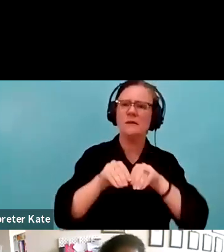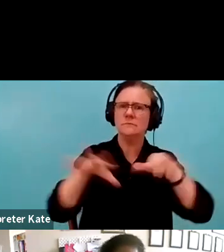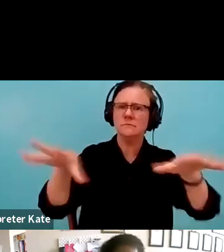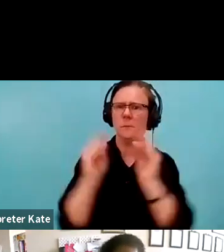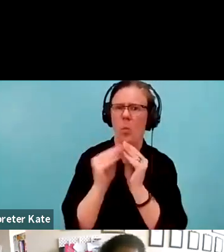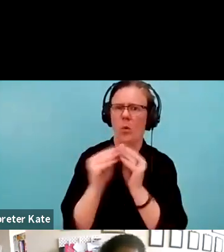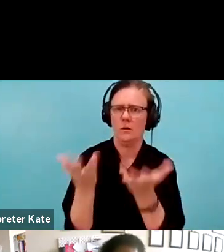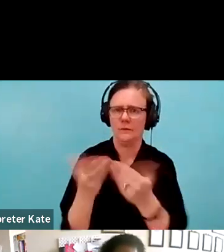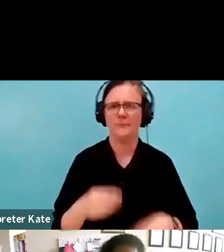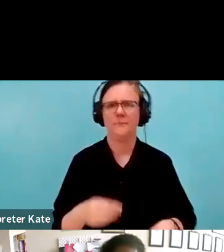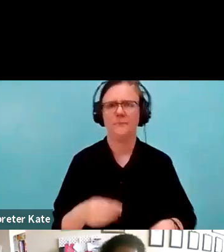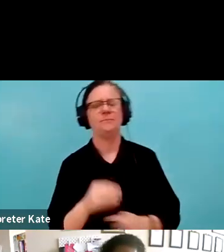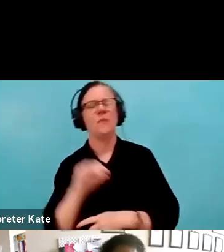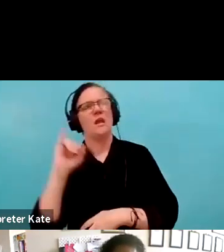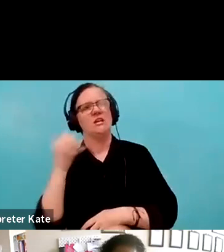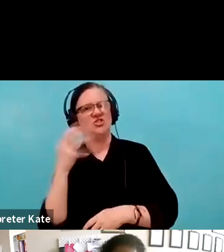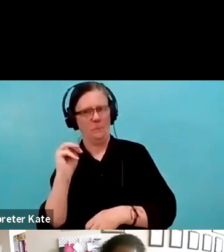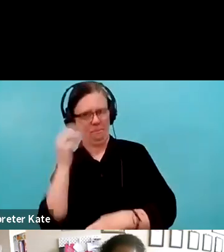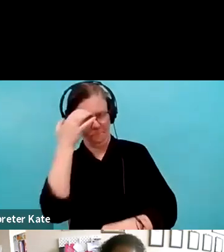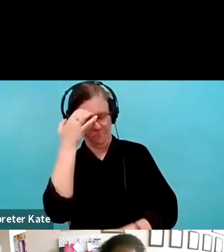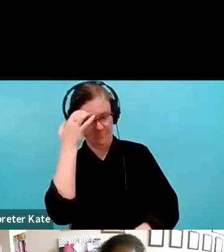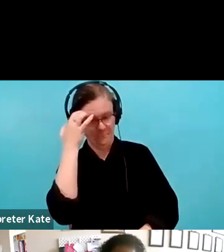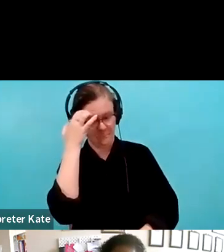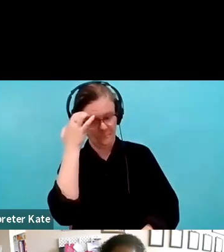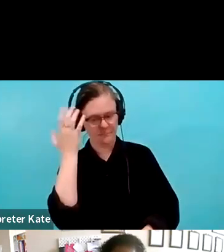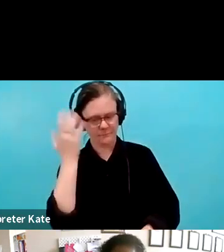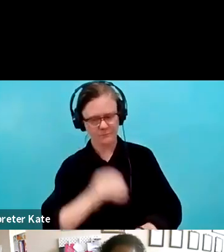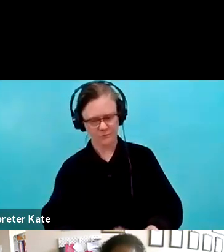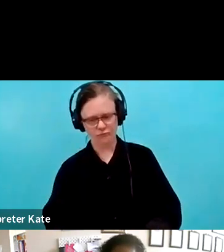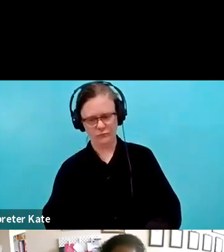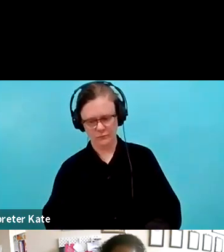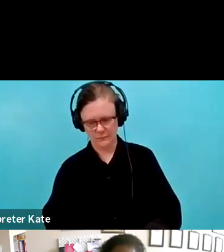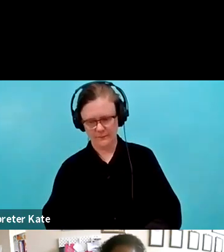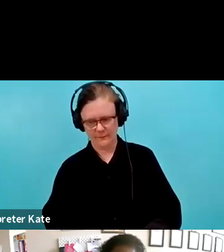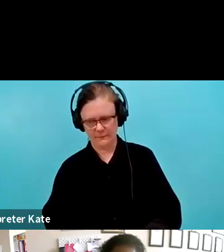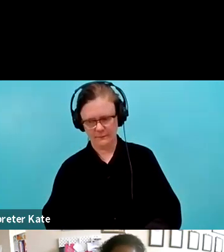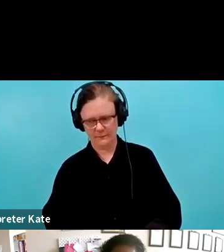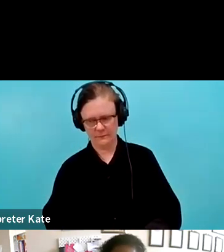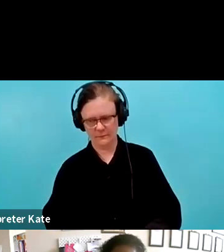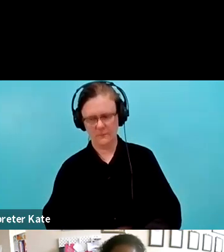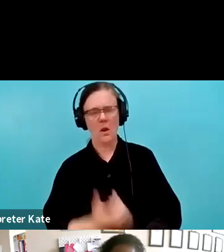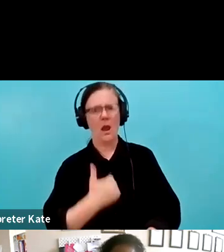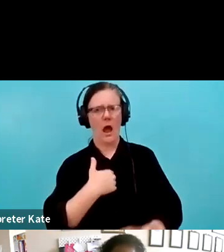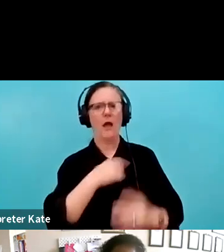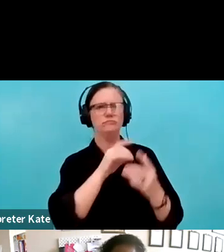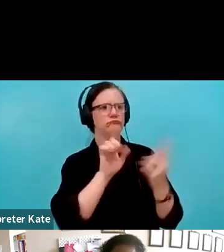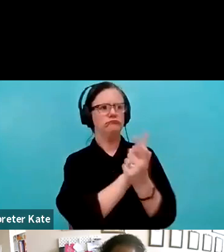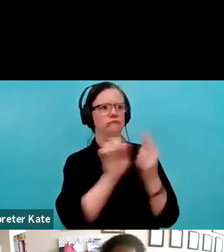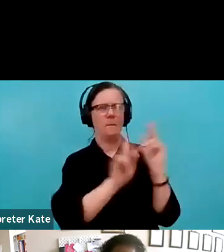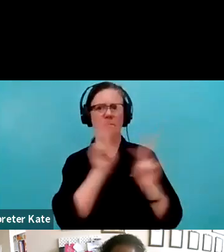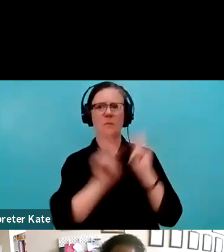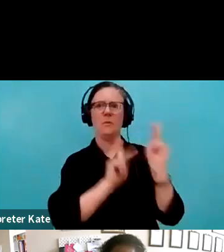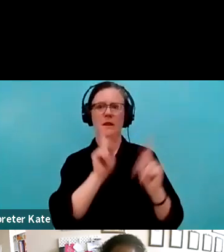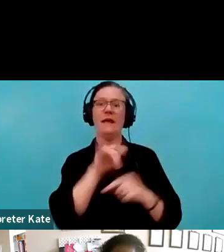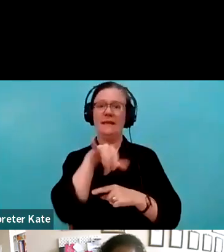Well, I will say that my sense of talking to people is that there is a Crip Camp